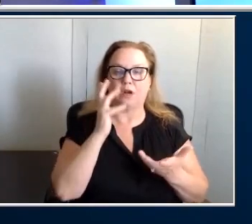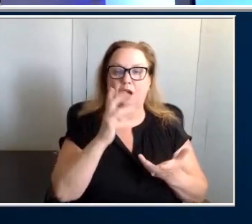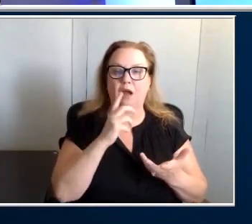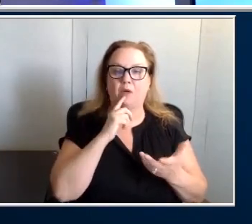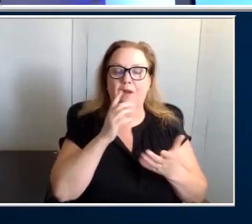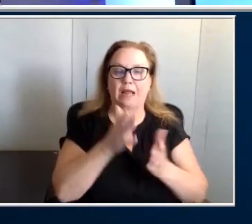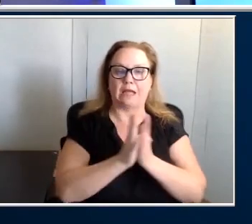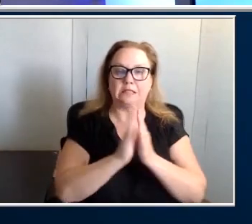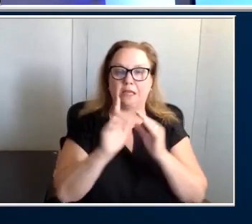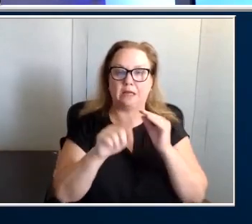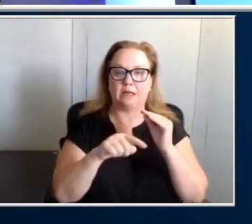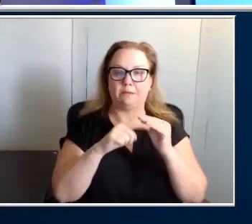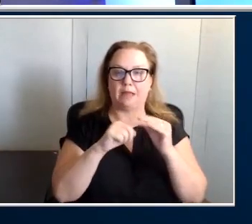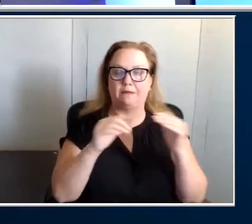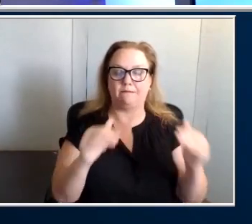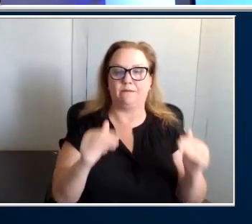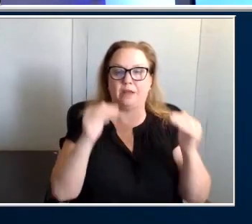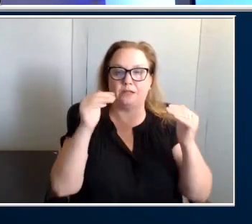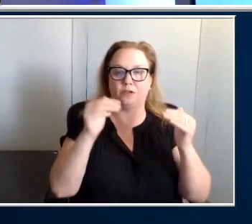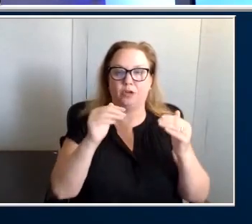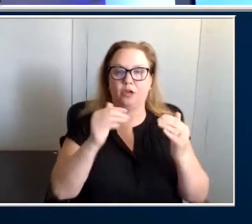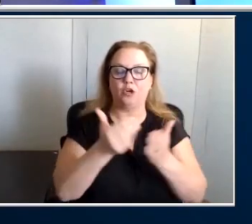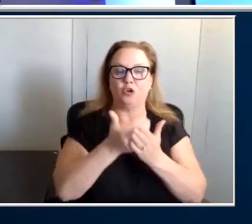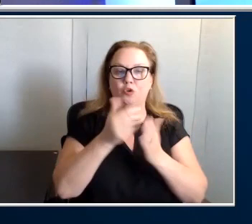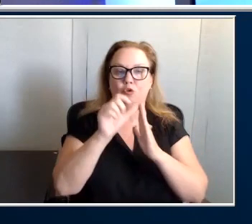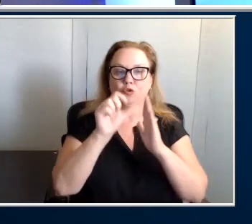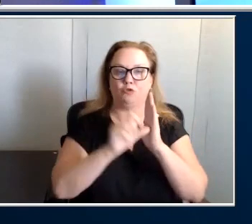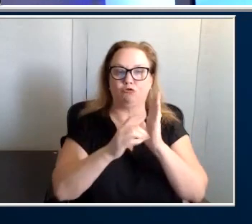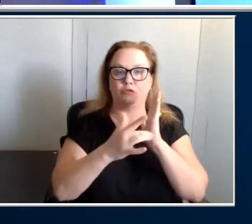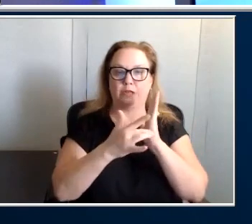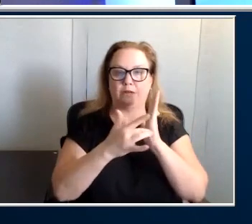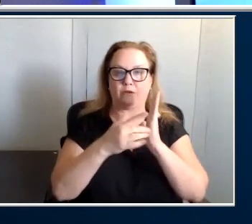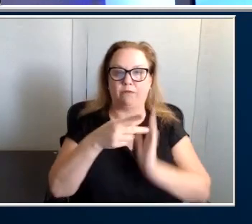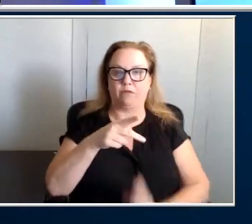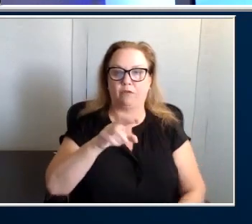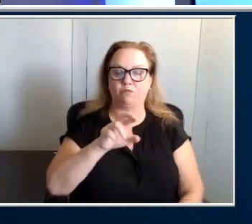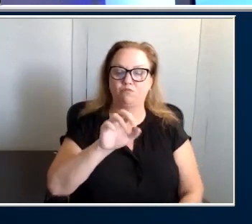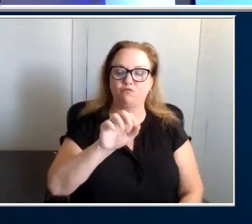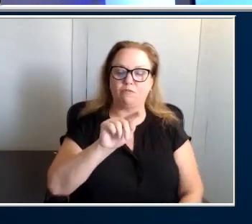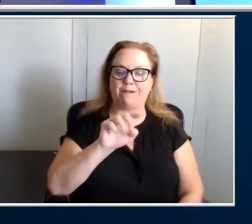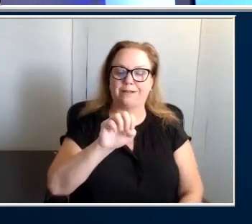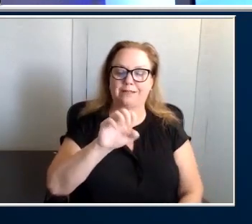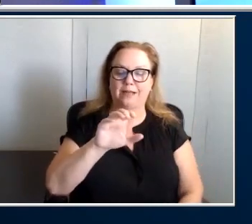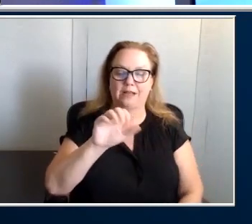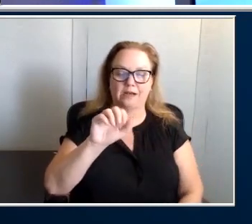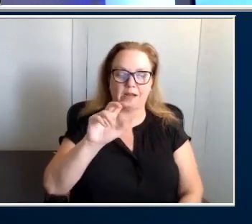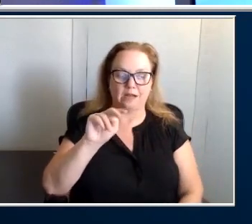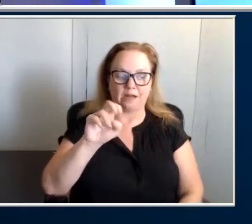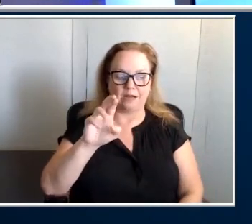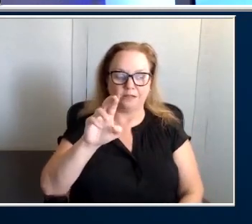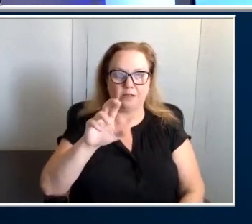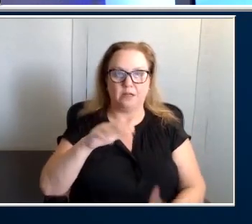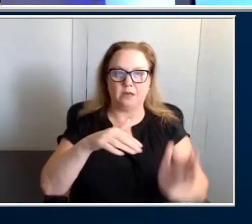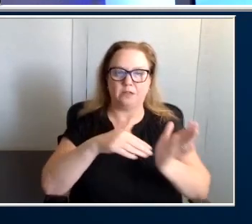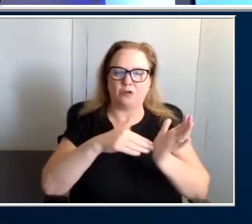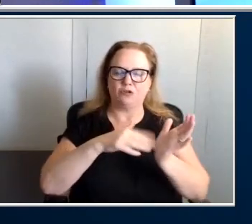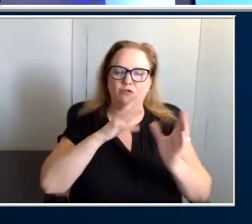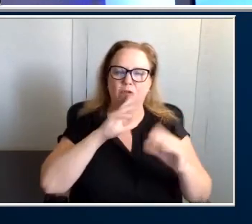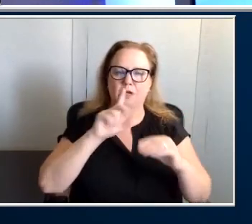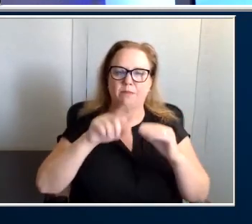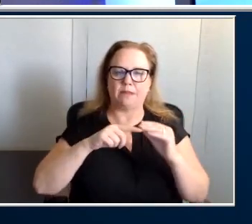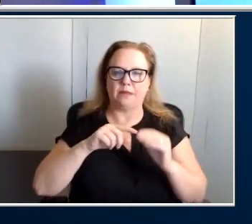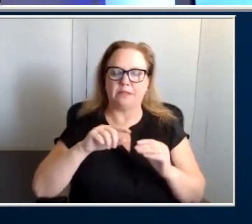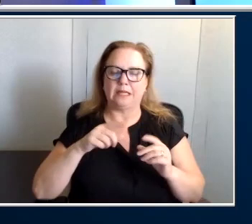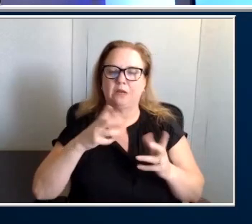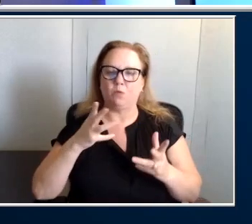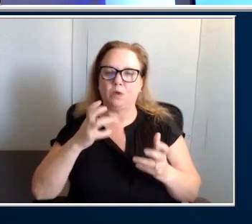about the advancements in new surgical techniques for treating prostate cancer. And doctors, you touched on this a little bit. Yen wants to know,